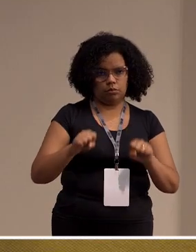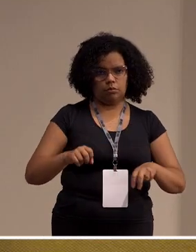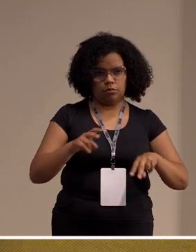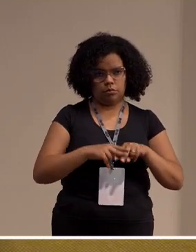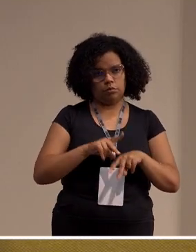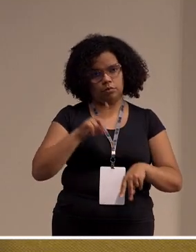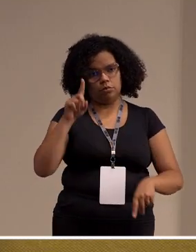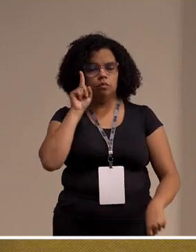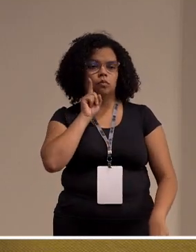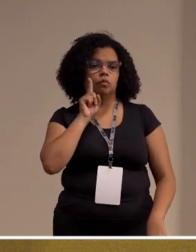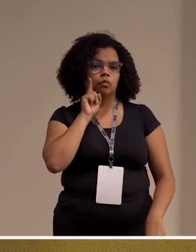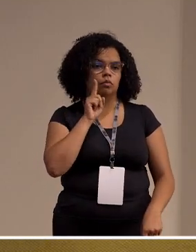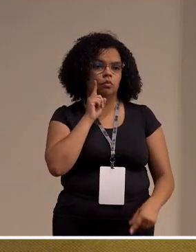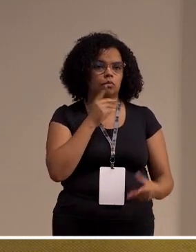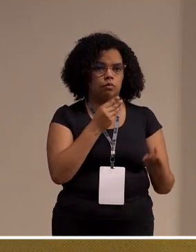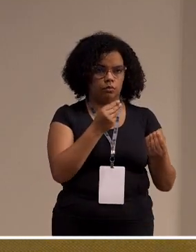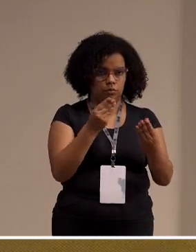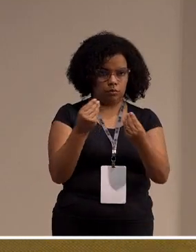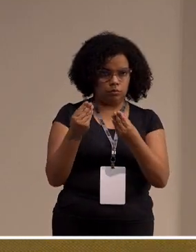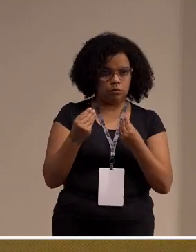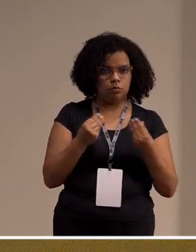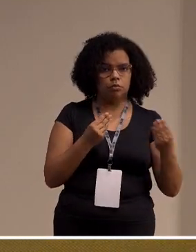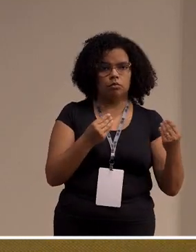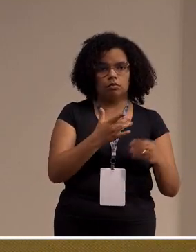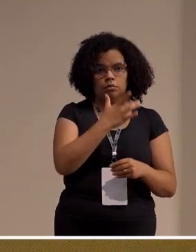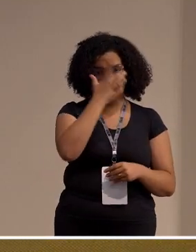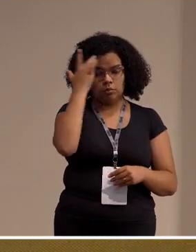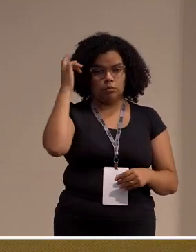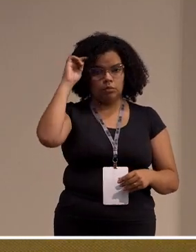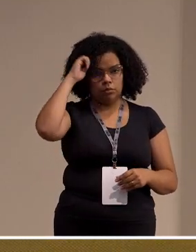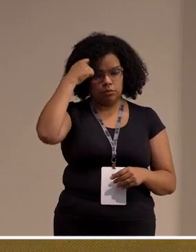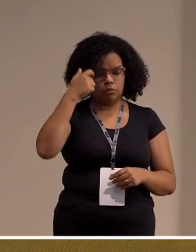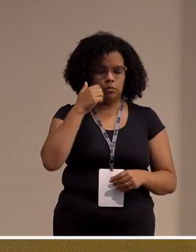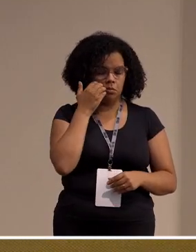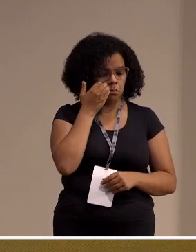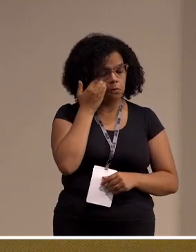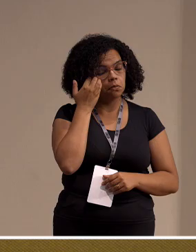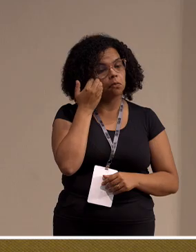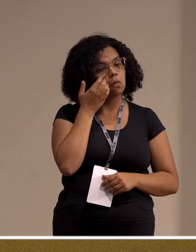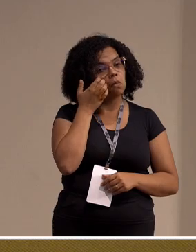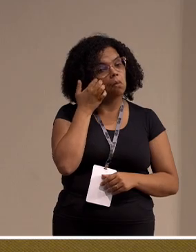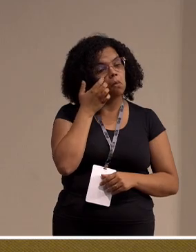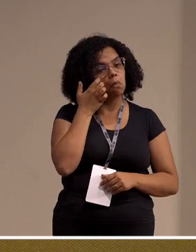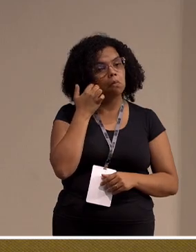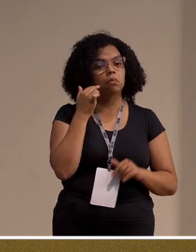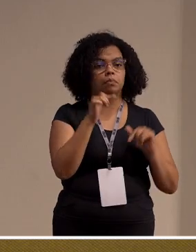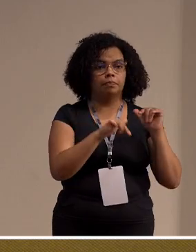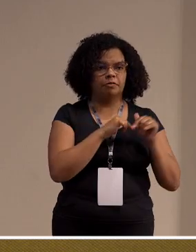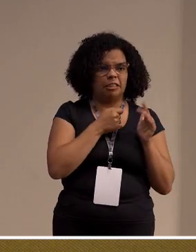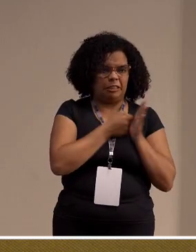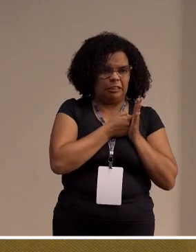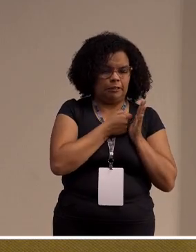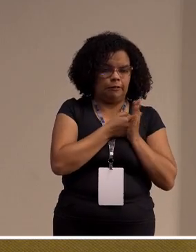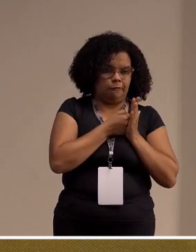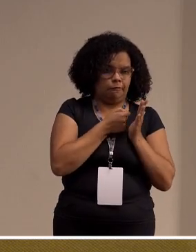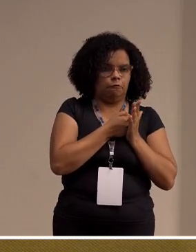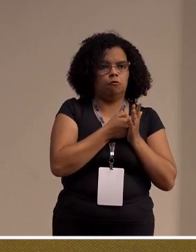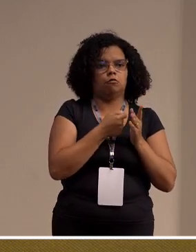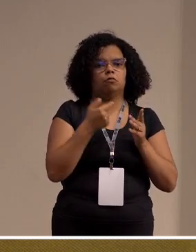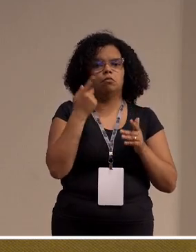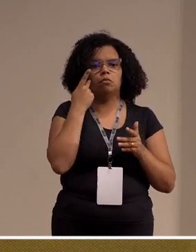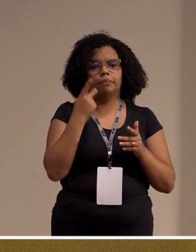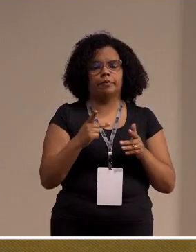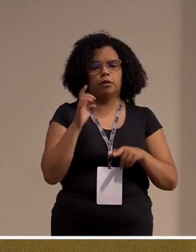overwhelmingly black. And they perform forced labor on behalf of the states. So